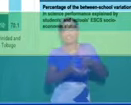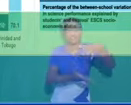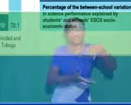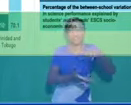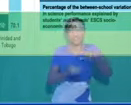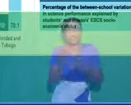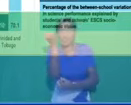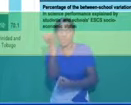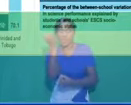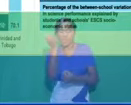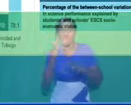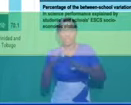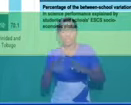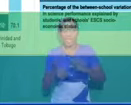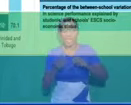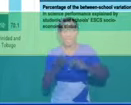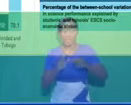it means is that when you go to